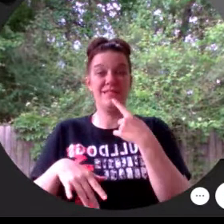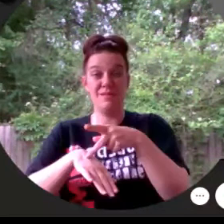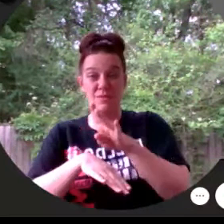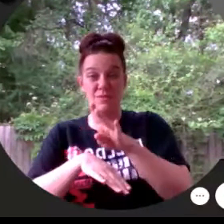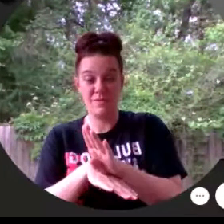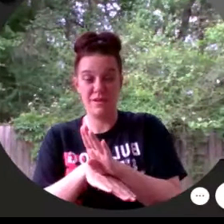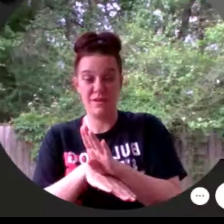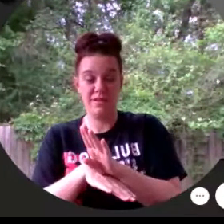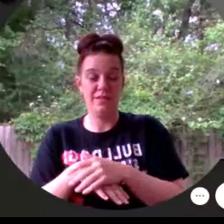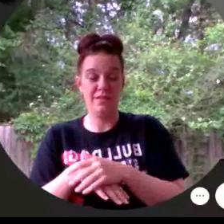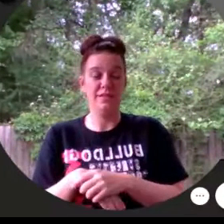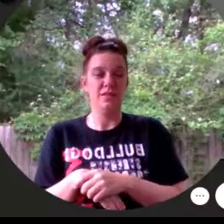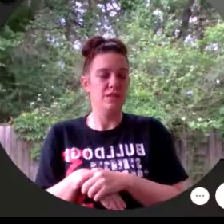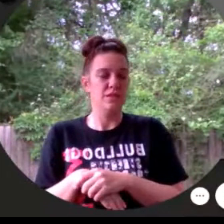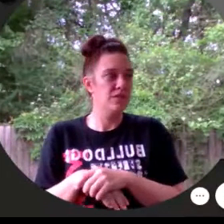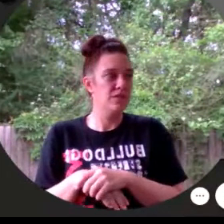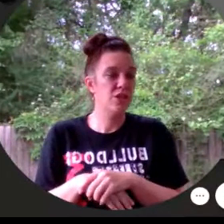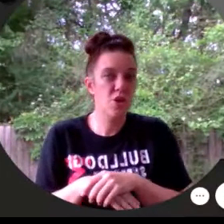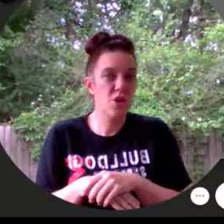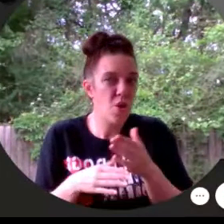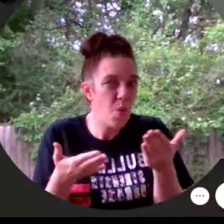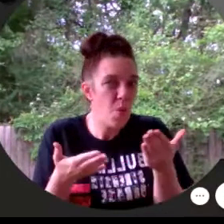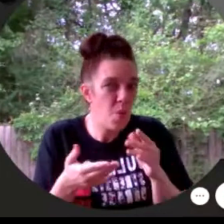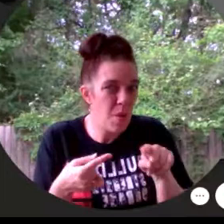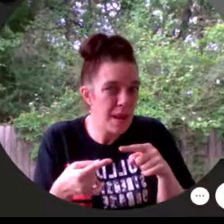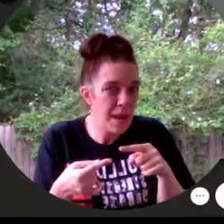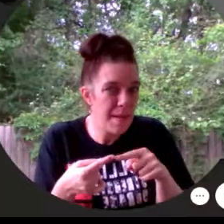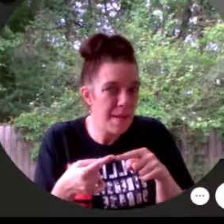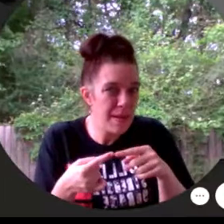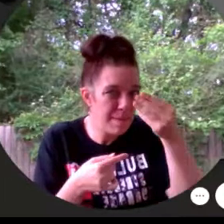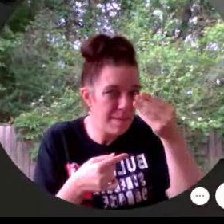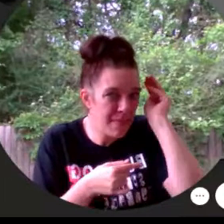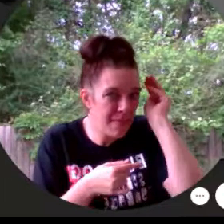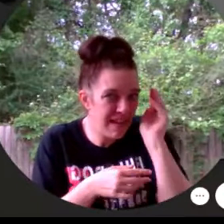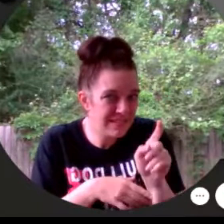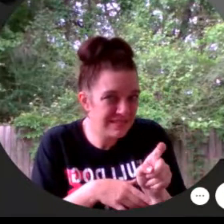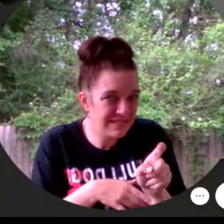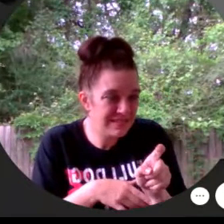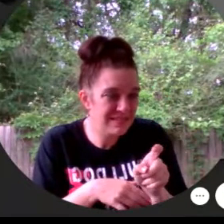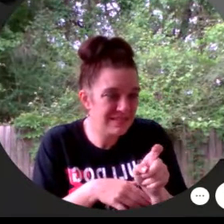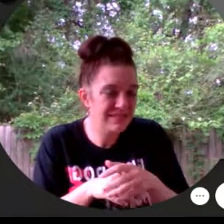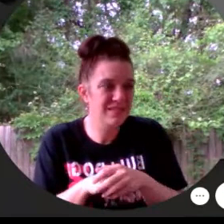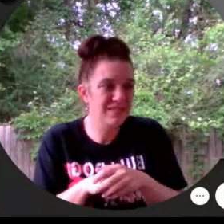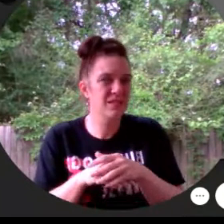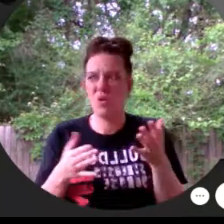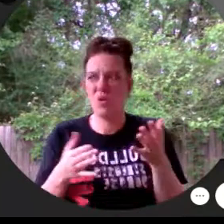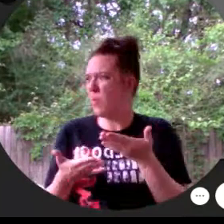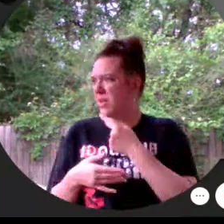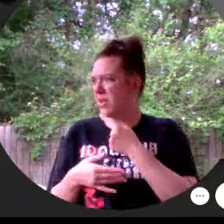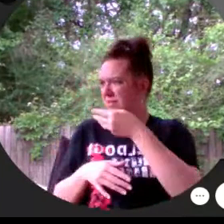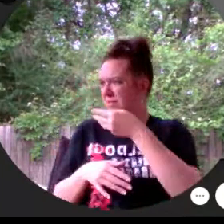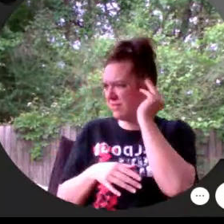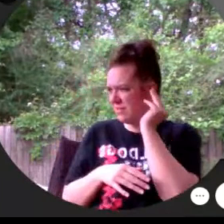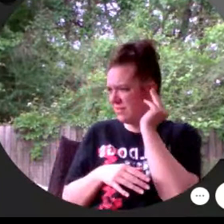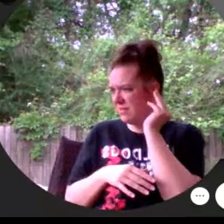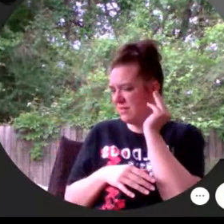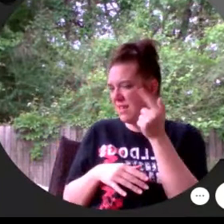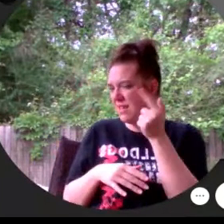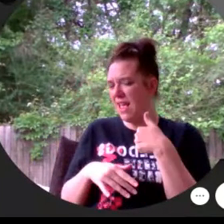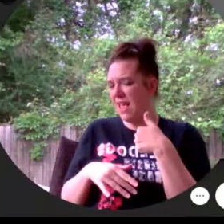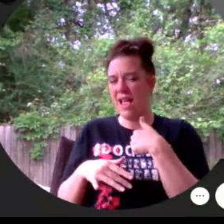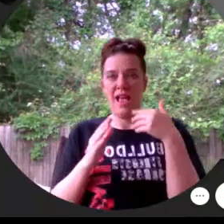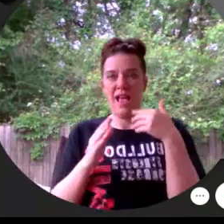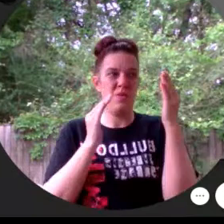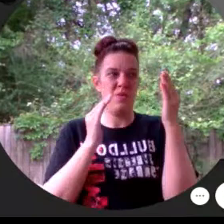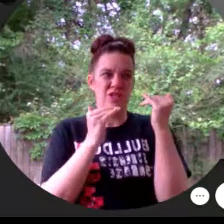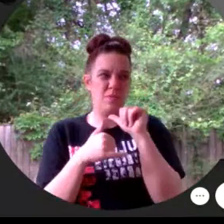whispered, What about Miles? What? Said Miles. I was hoping you